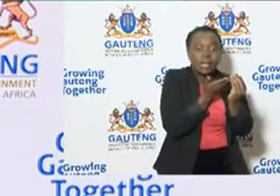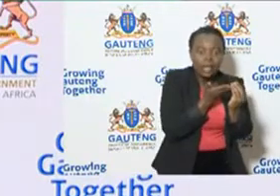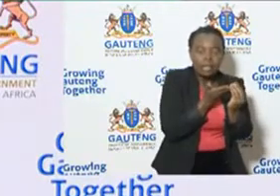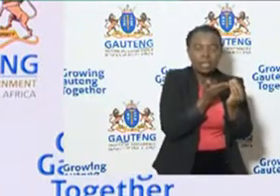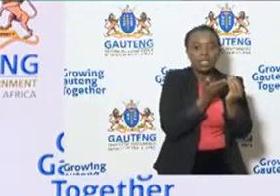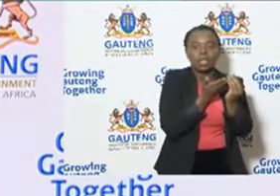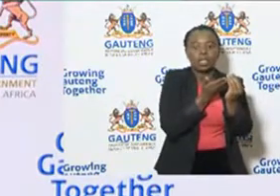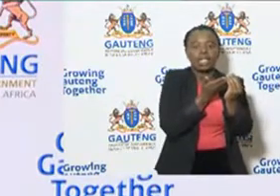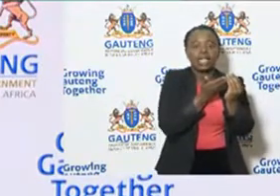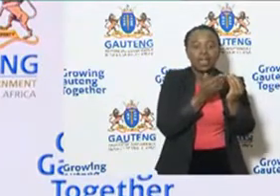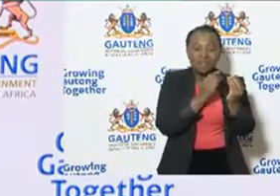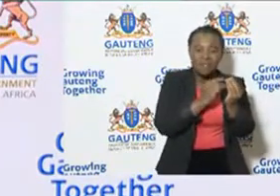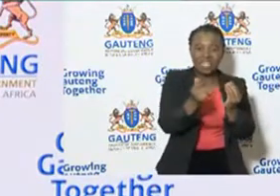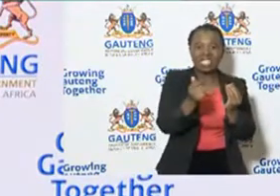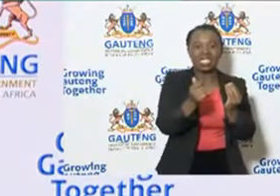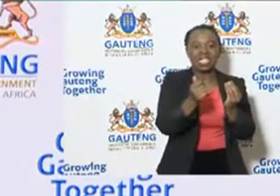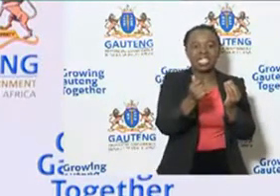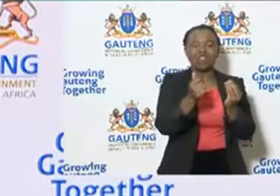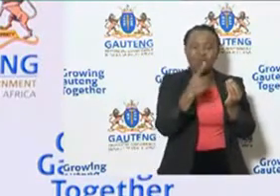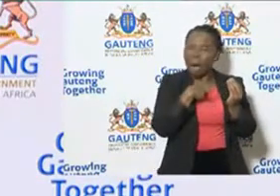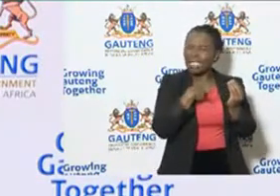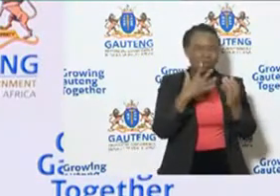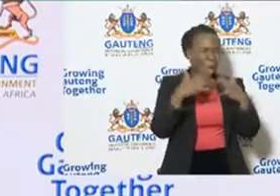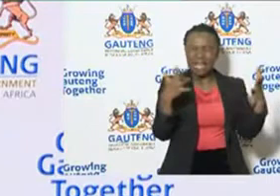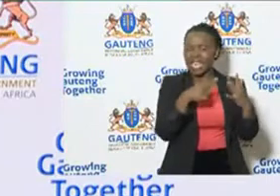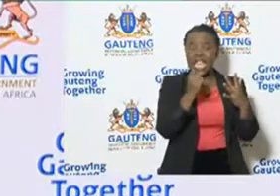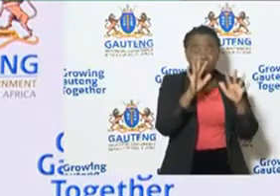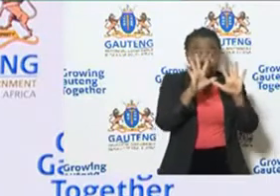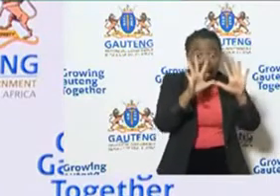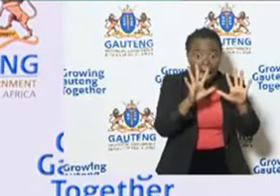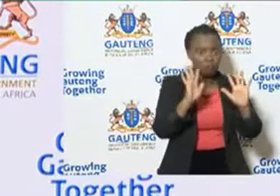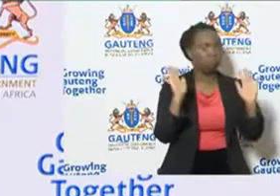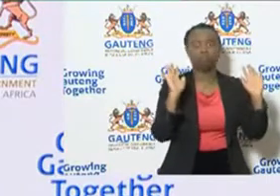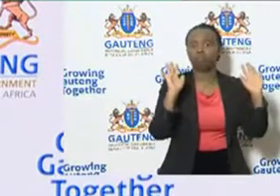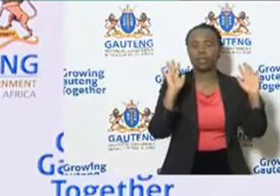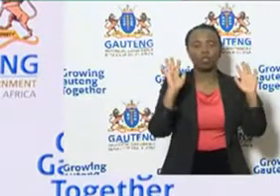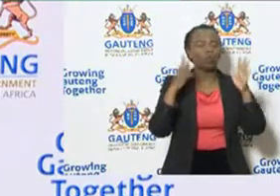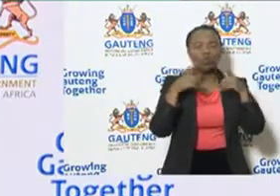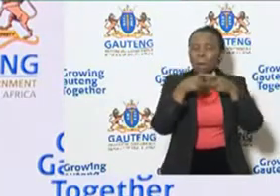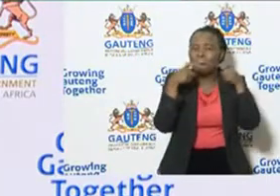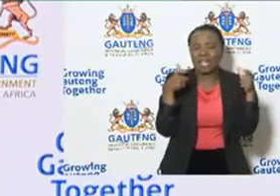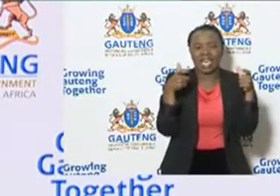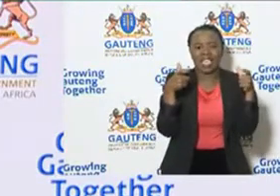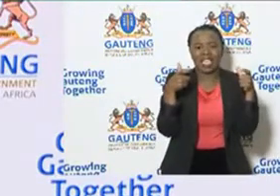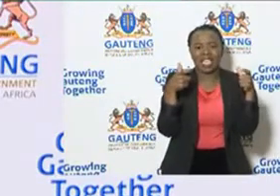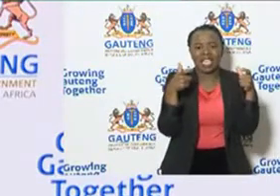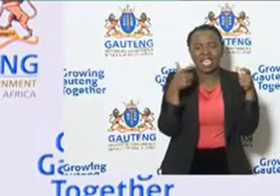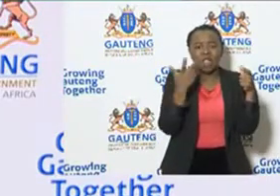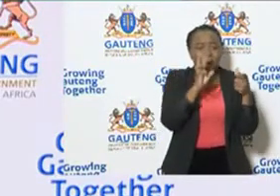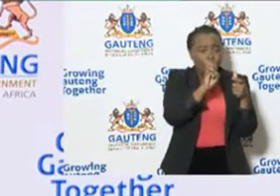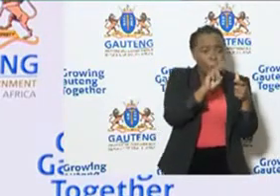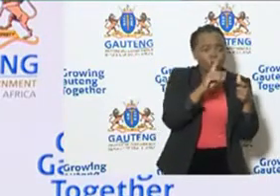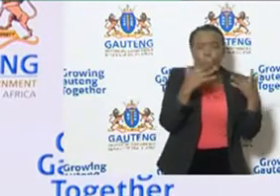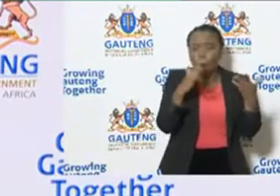often for us 10 is big enough. When we have 10 cases in a ward or in a community,